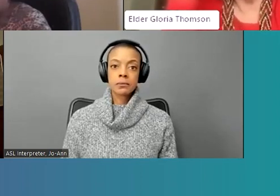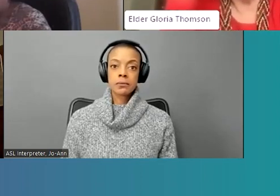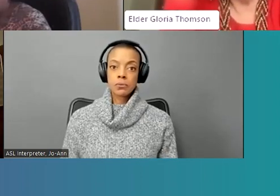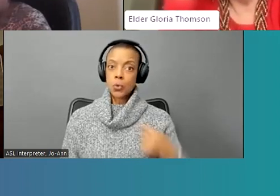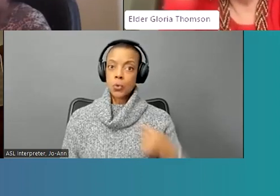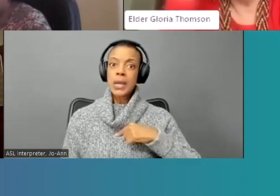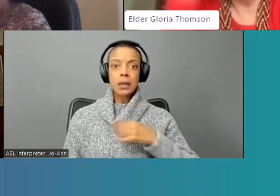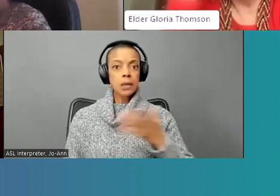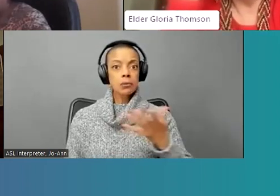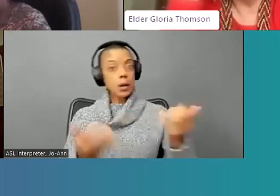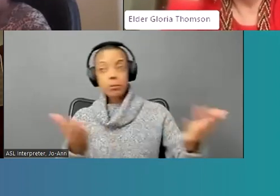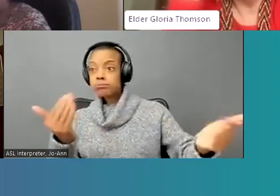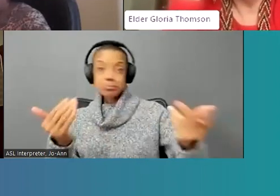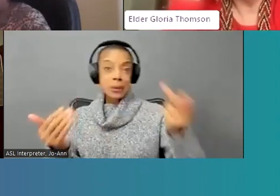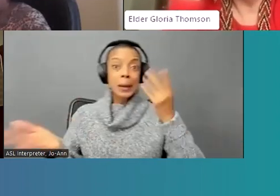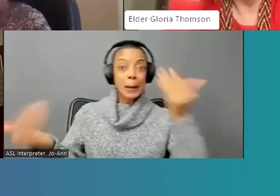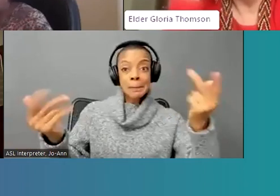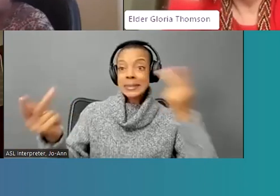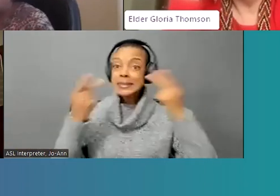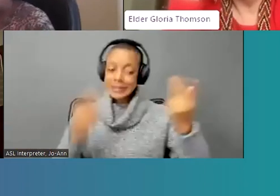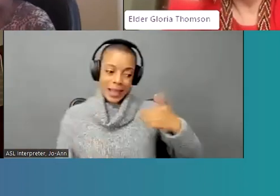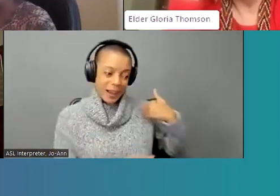had, you know, when they came